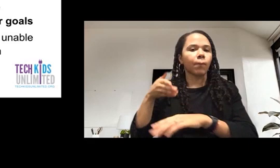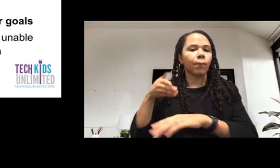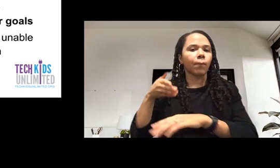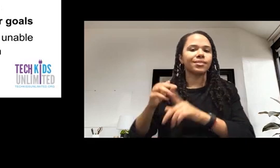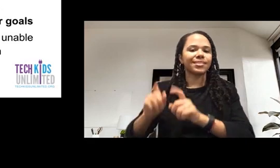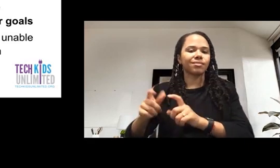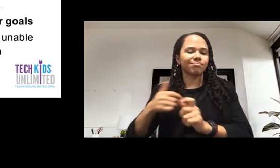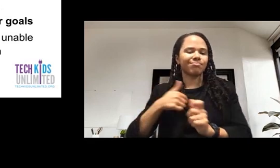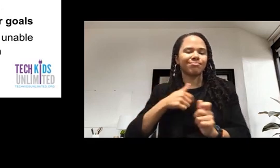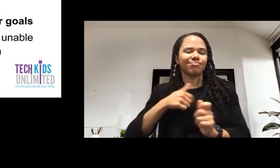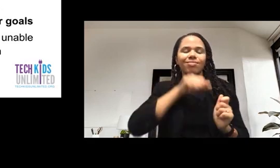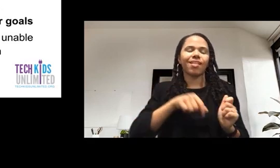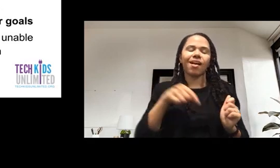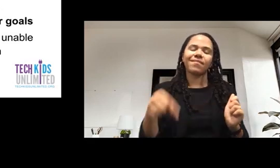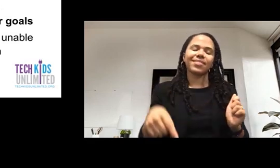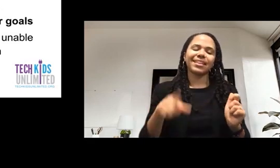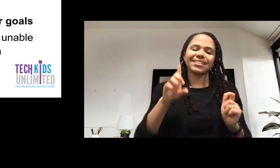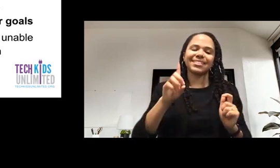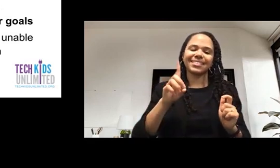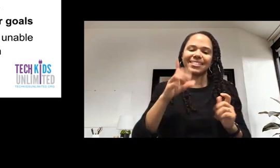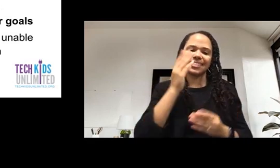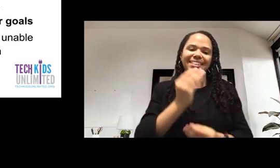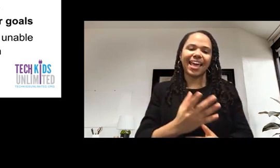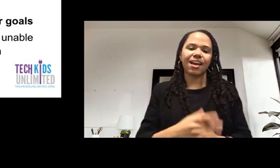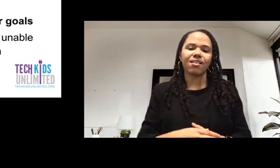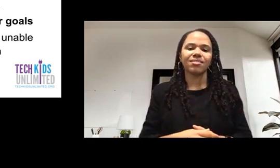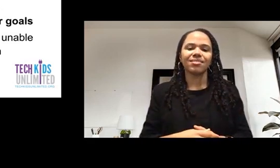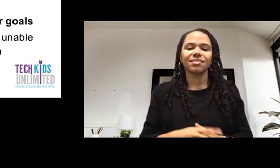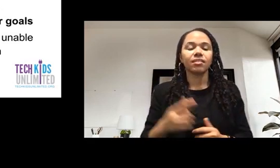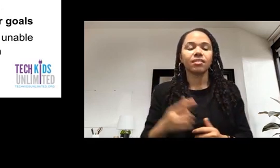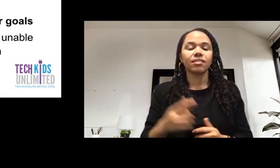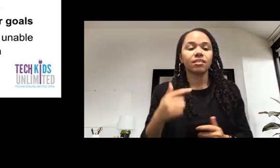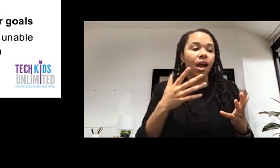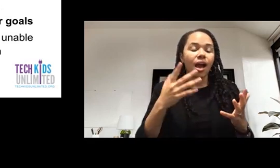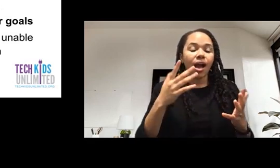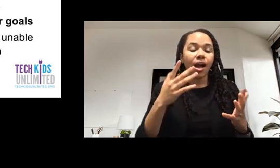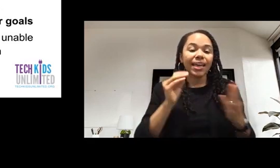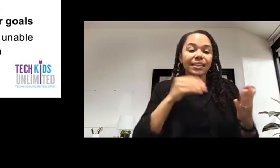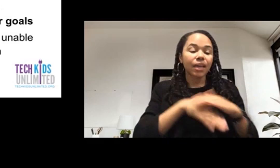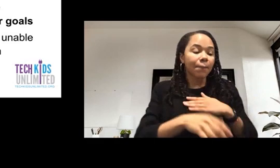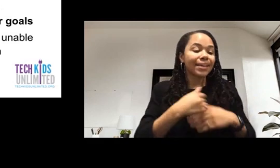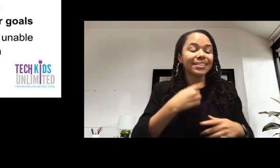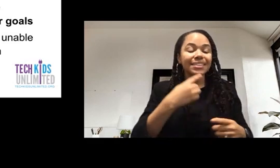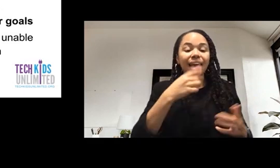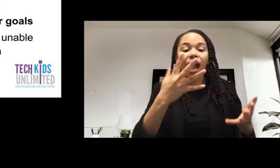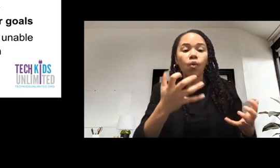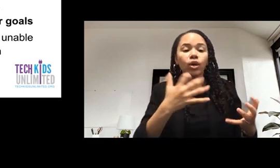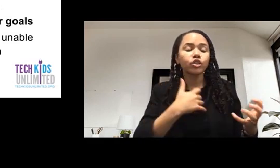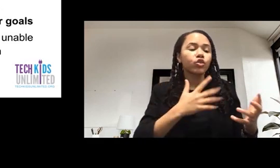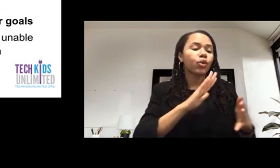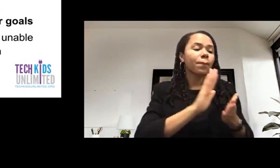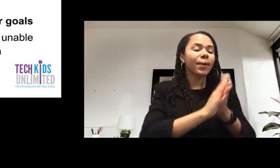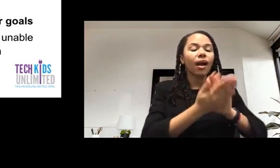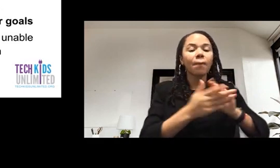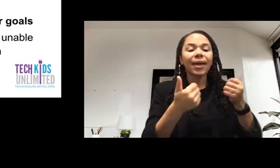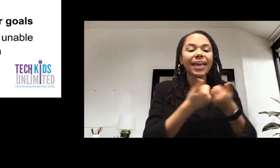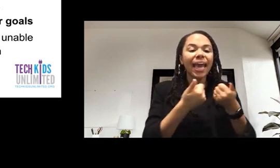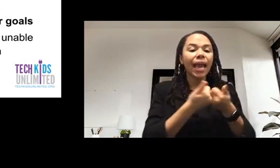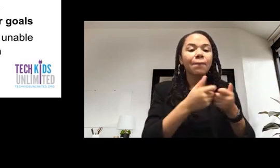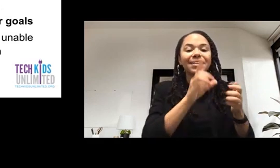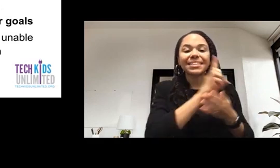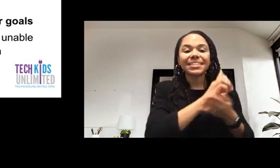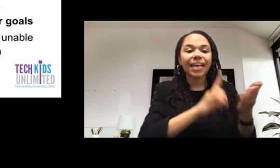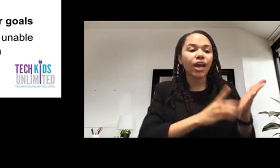here because, all these kids come in and they're like, I want to be a game designer, I want to do this, I want to do that, in technology. And then,